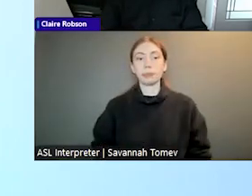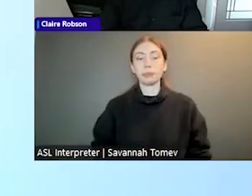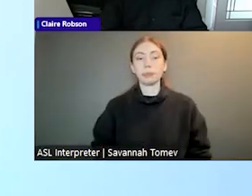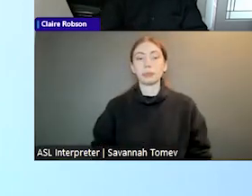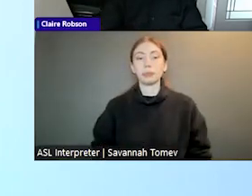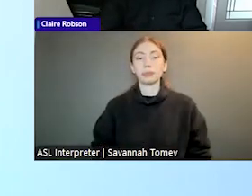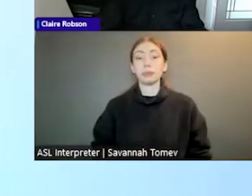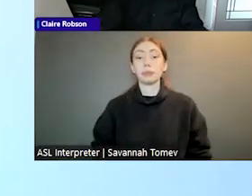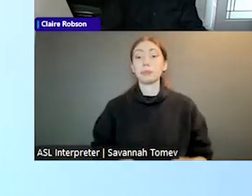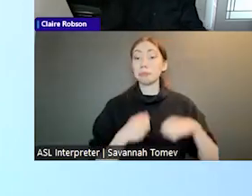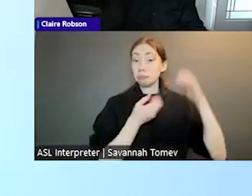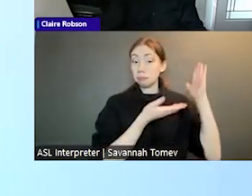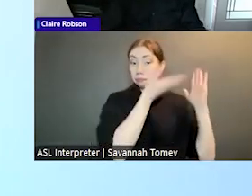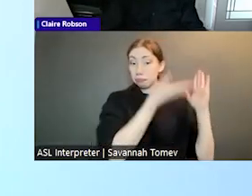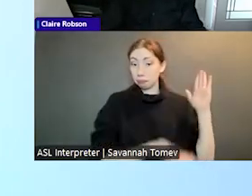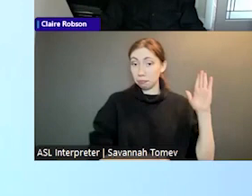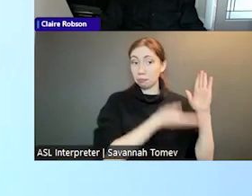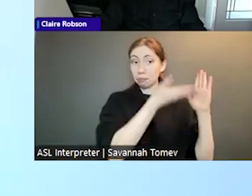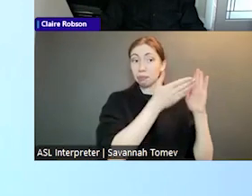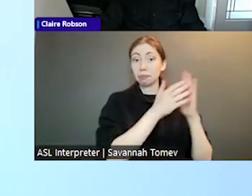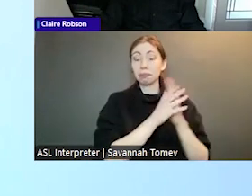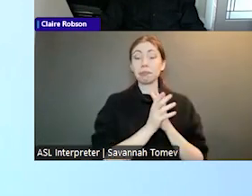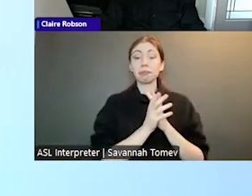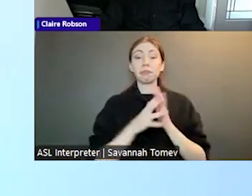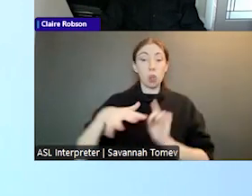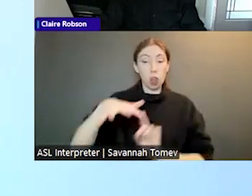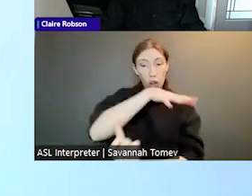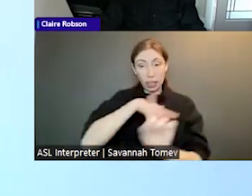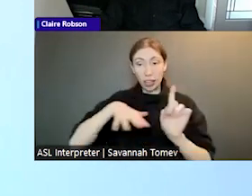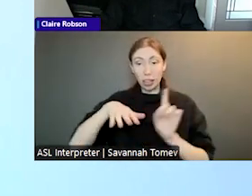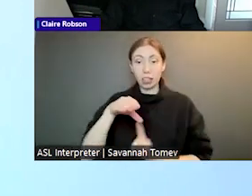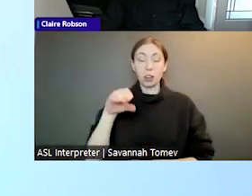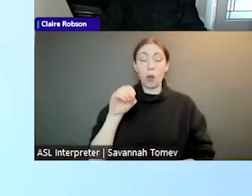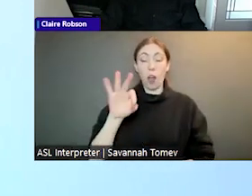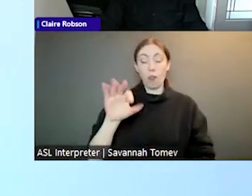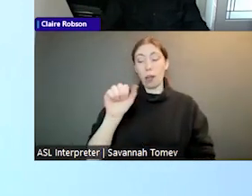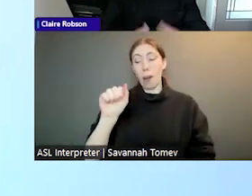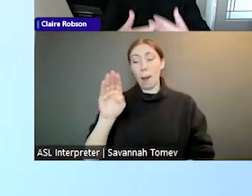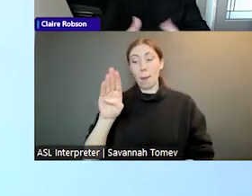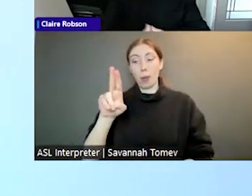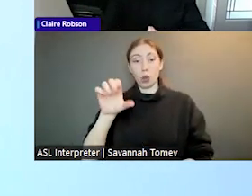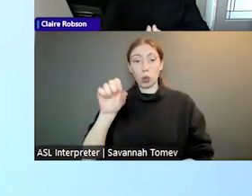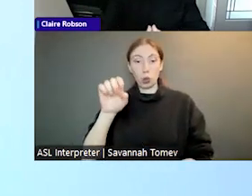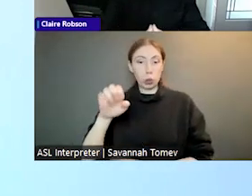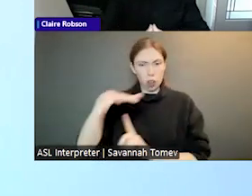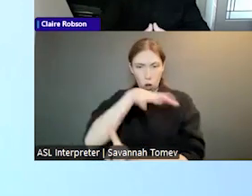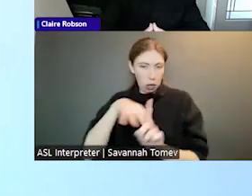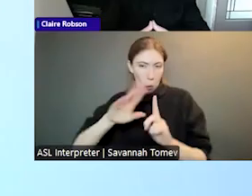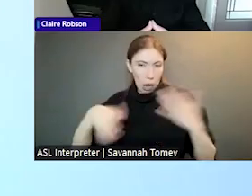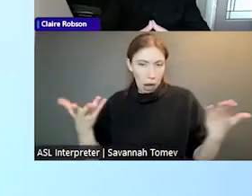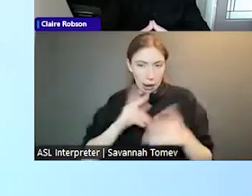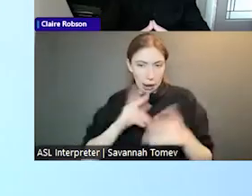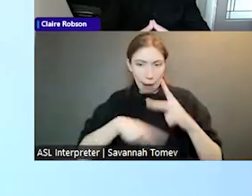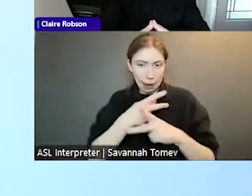These are the contexts of the abuse and the types of abuse covered in the study. Of course, we can't draw